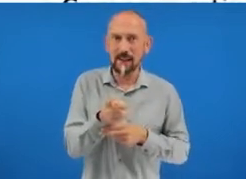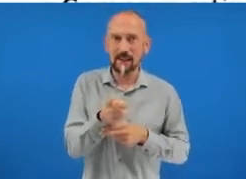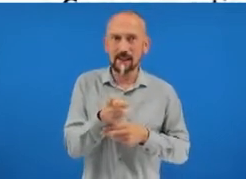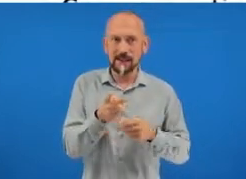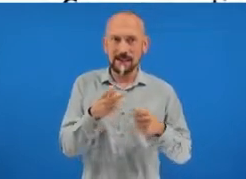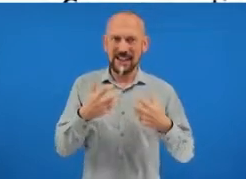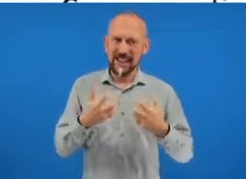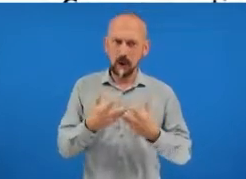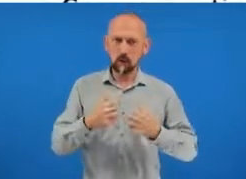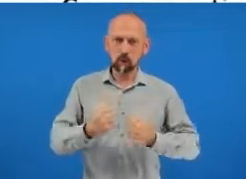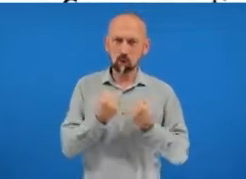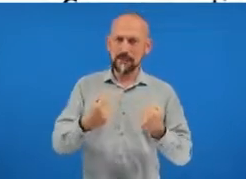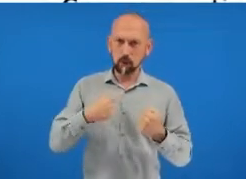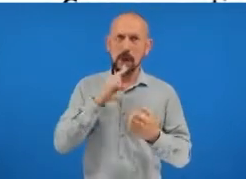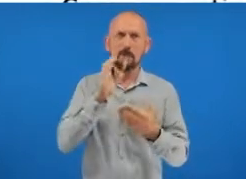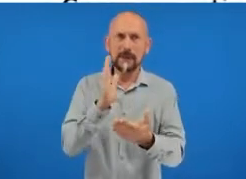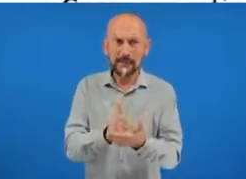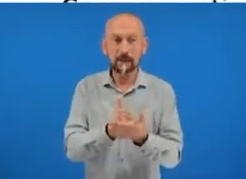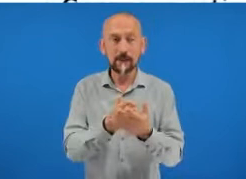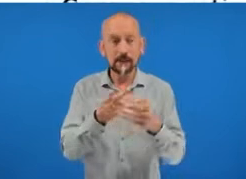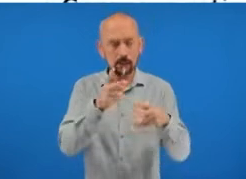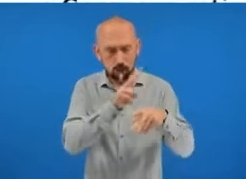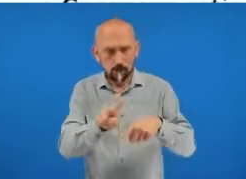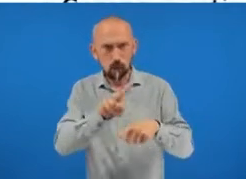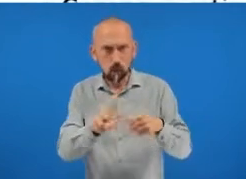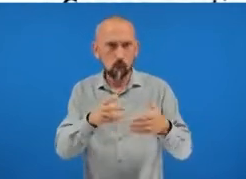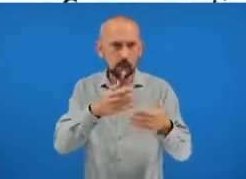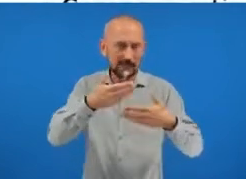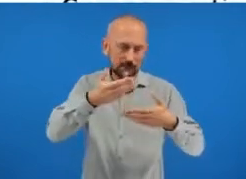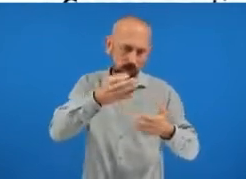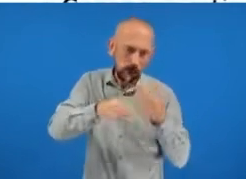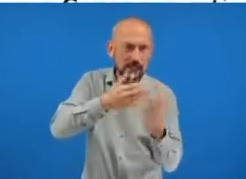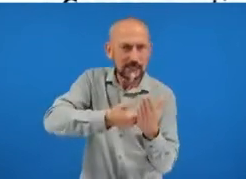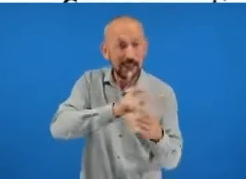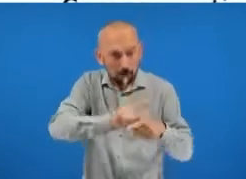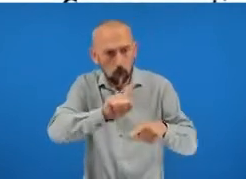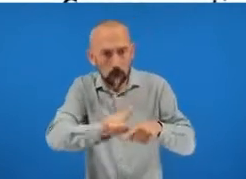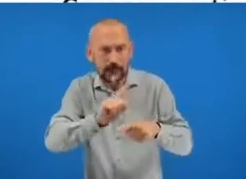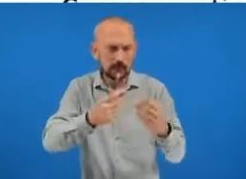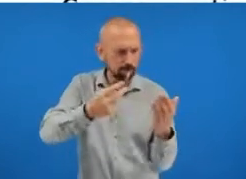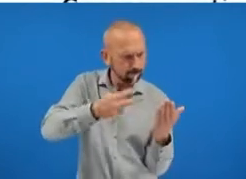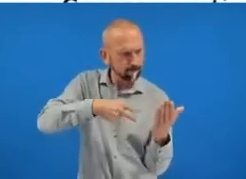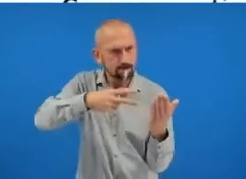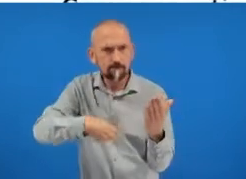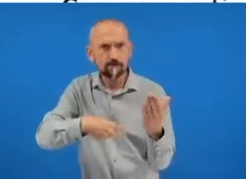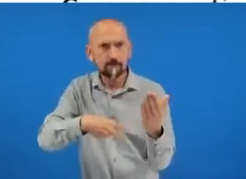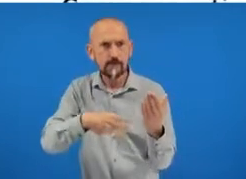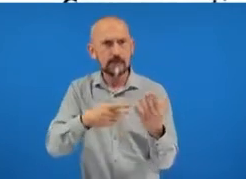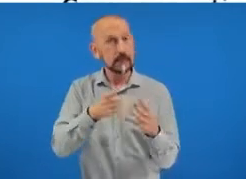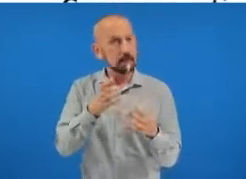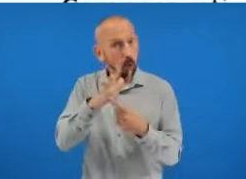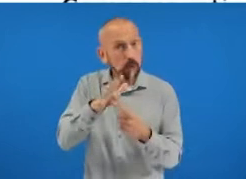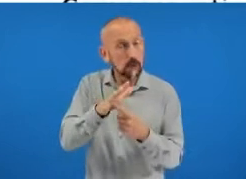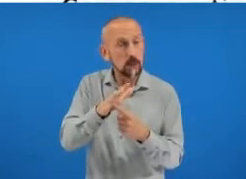believe the statement that reviewing questionnaires weekly improves therapy outcomes? And to rate that again on a 0 to 100% scale. If 0